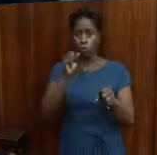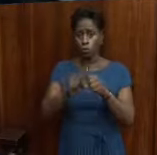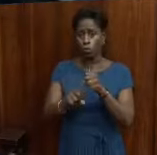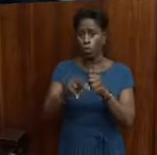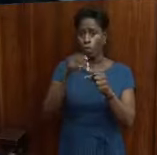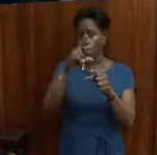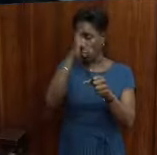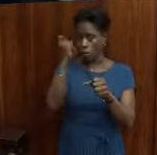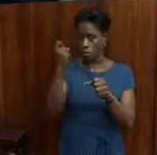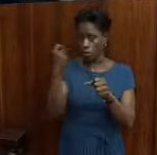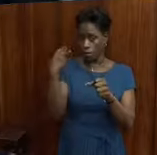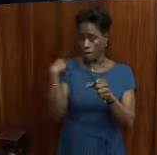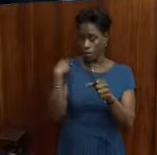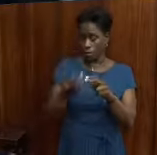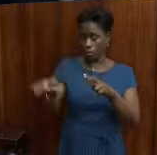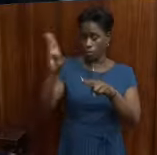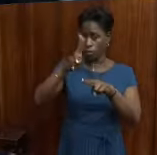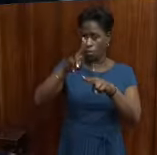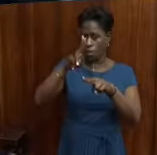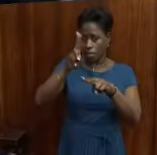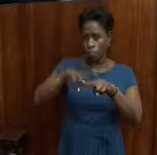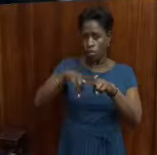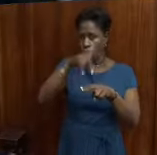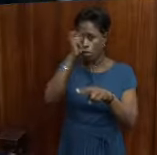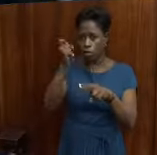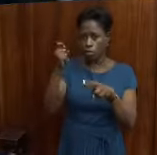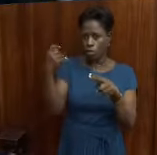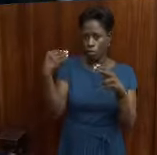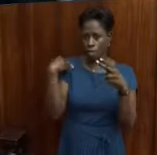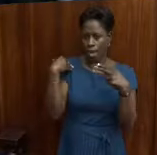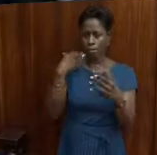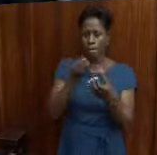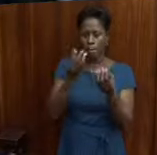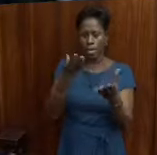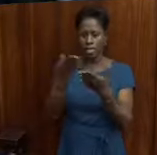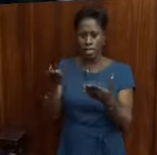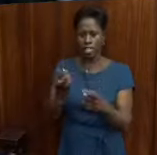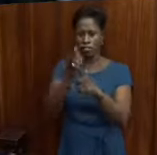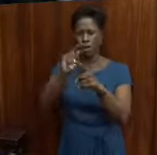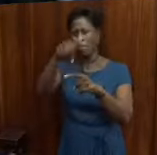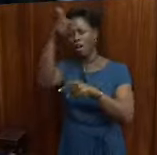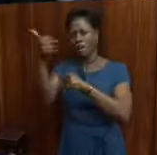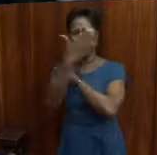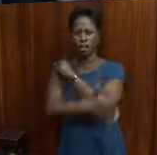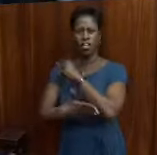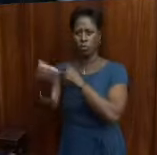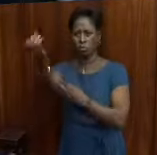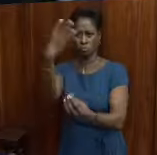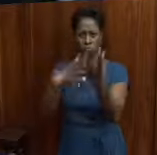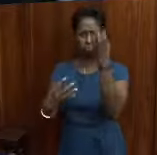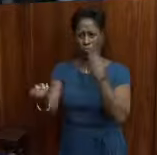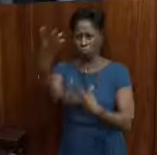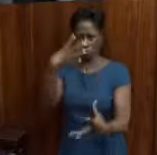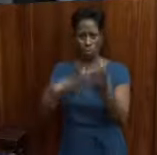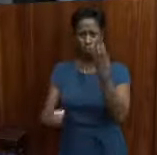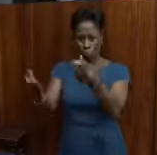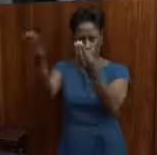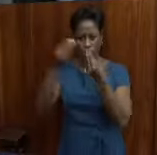with strained global supply chain bottlenecks due to the pandemic and weather events. The escalation in global oil